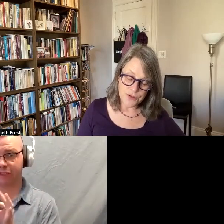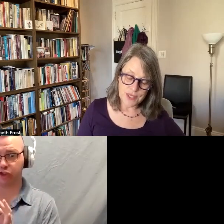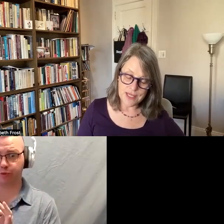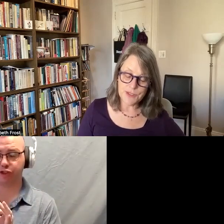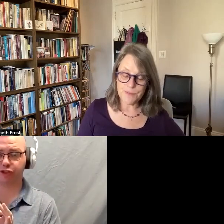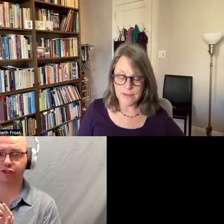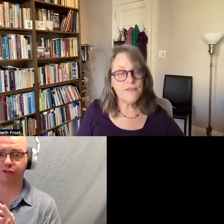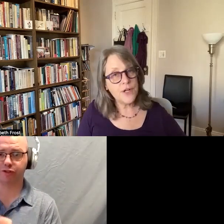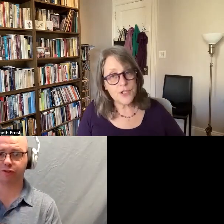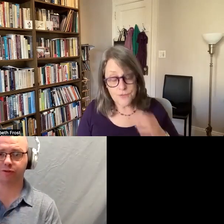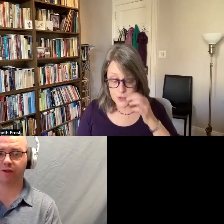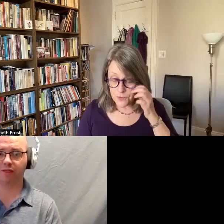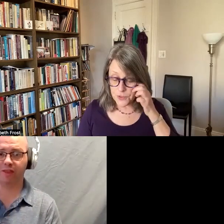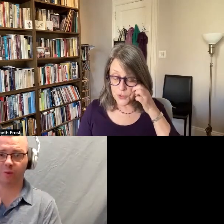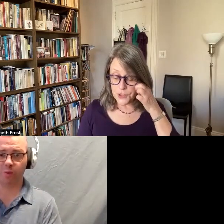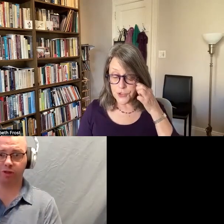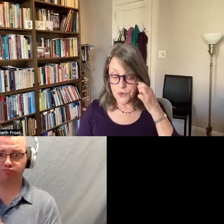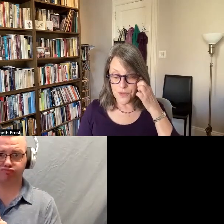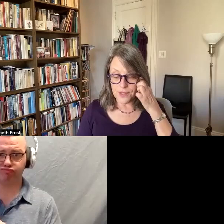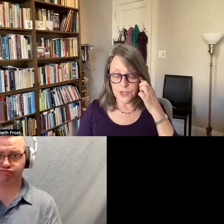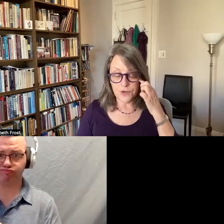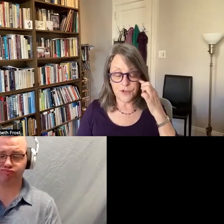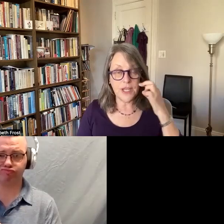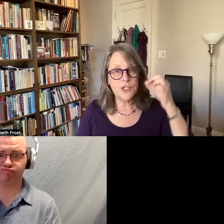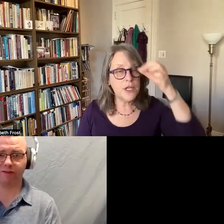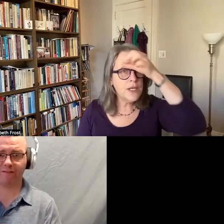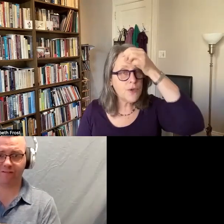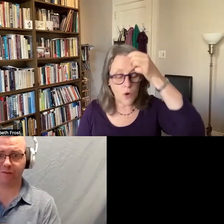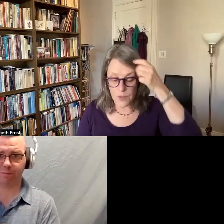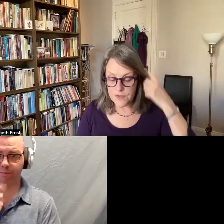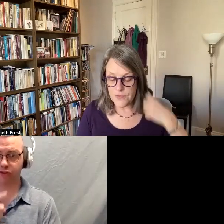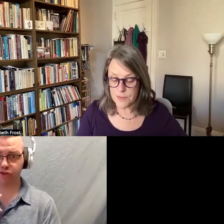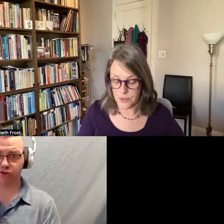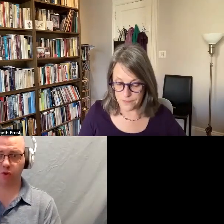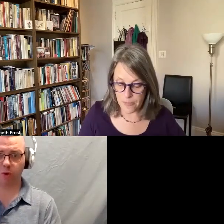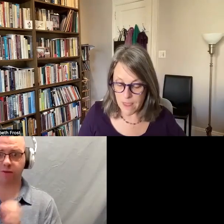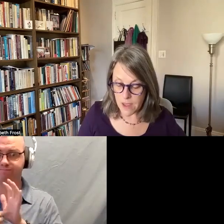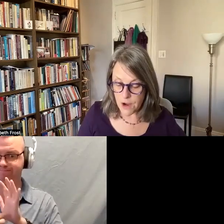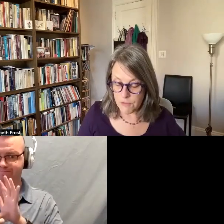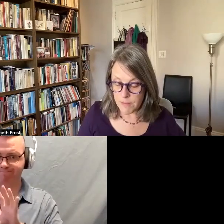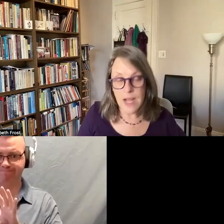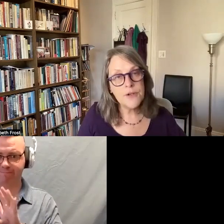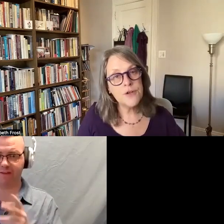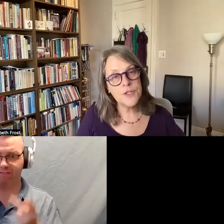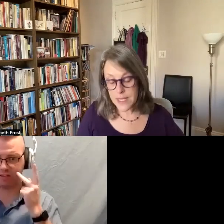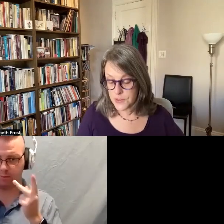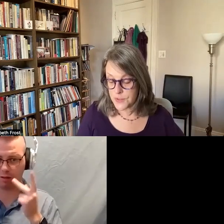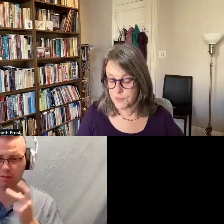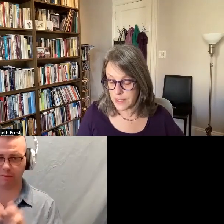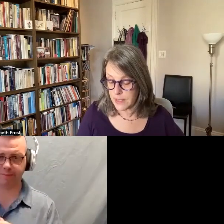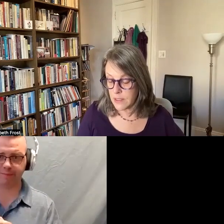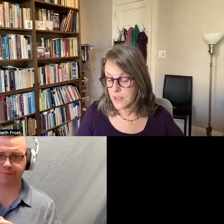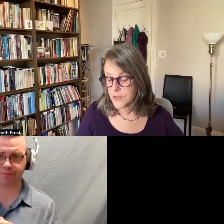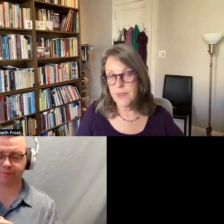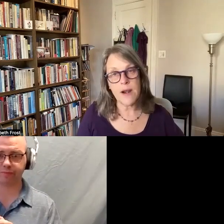will use the spotlight function of Zoom to ensure that the interpretation is always visible. A reminder to pace